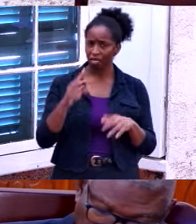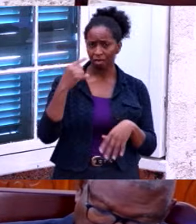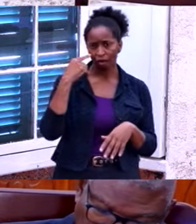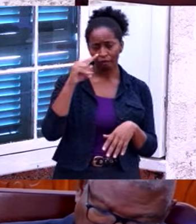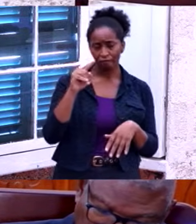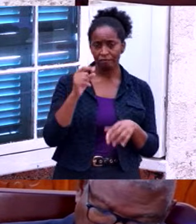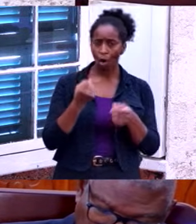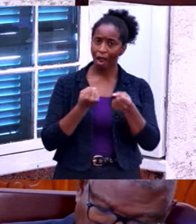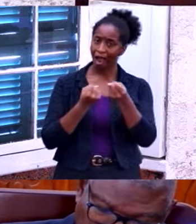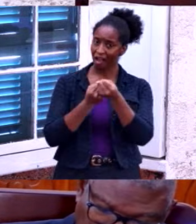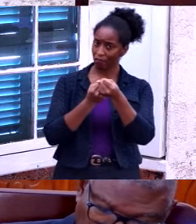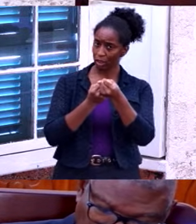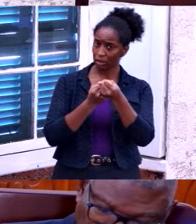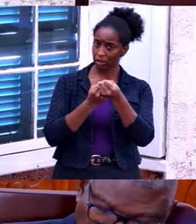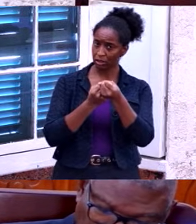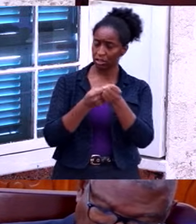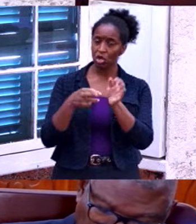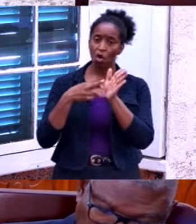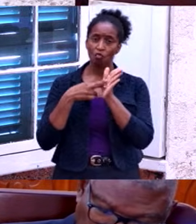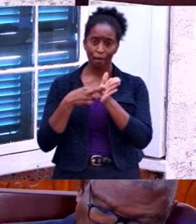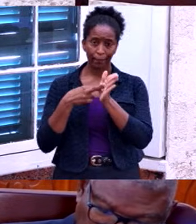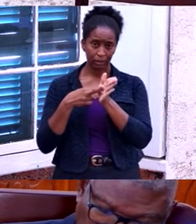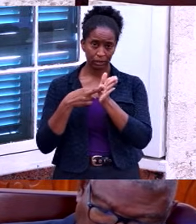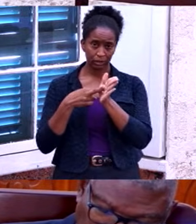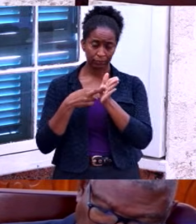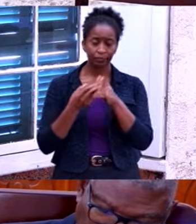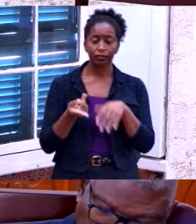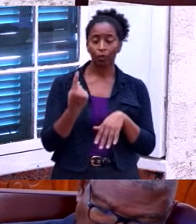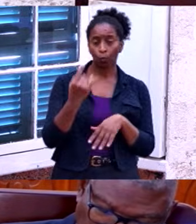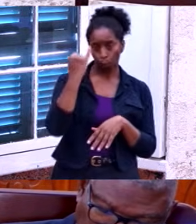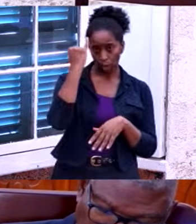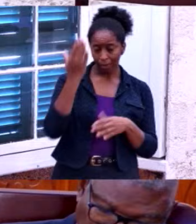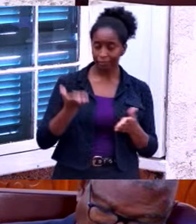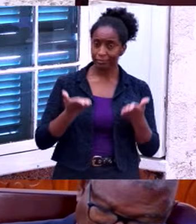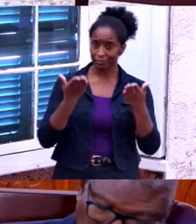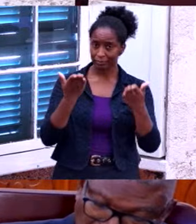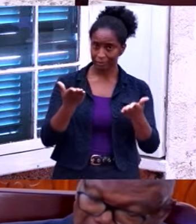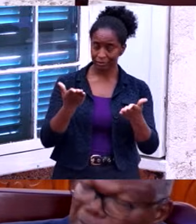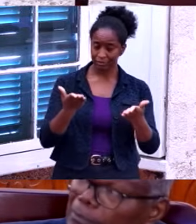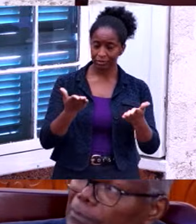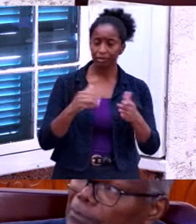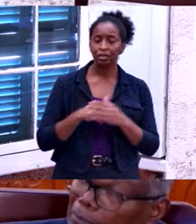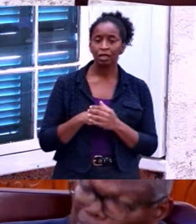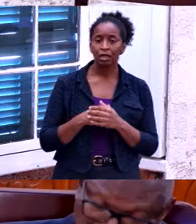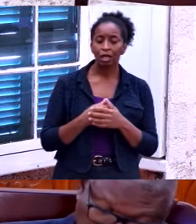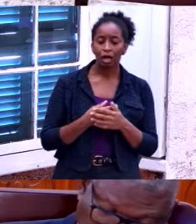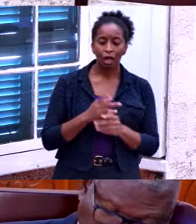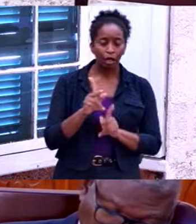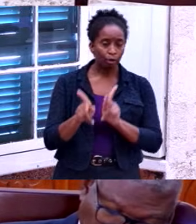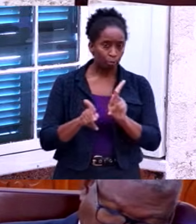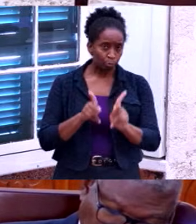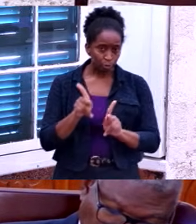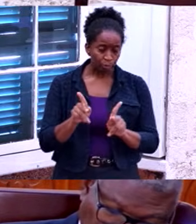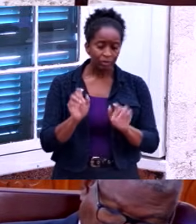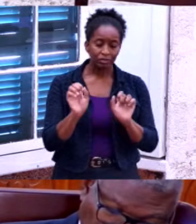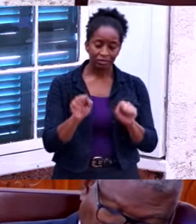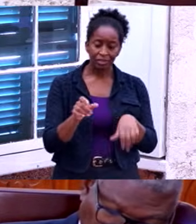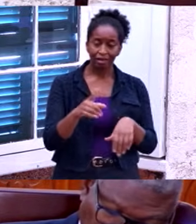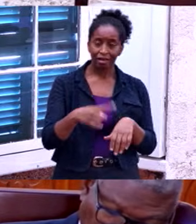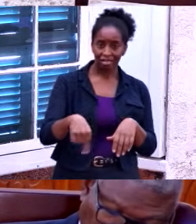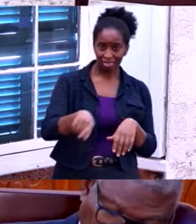recommendations was that average citizens should be able to lay questions and